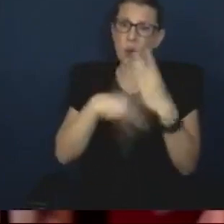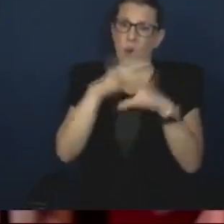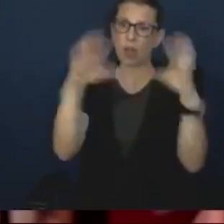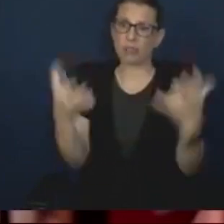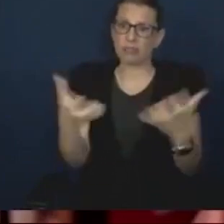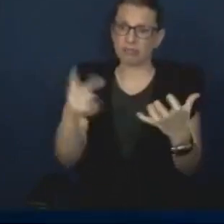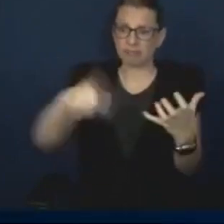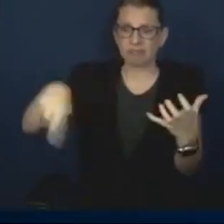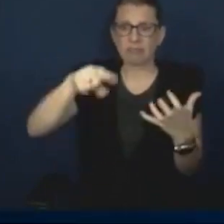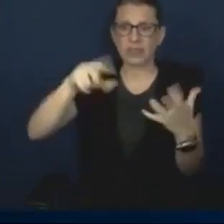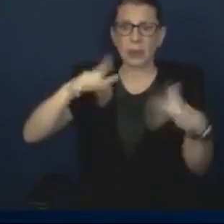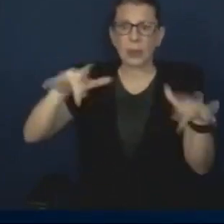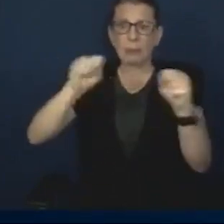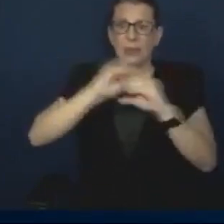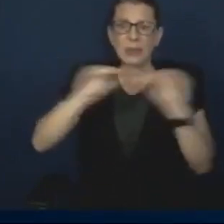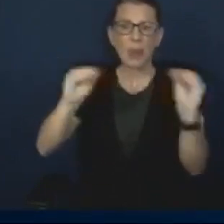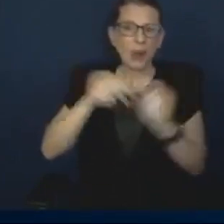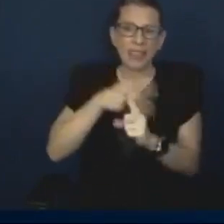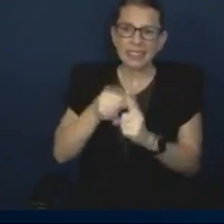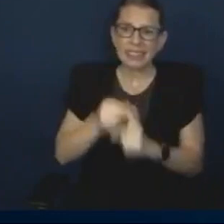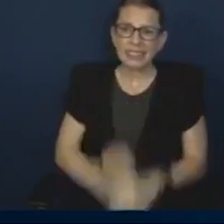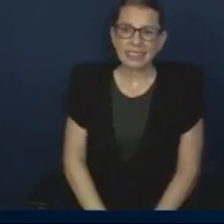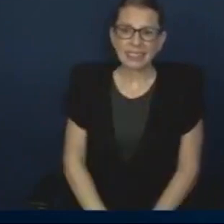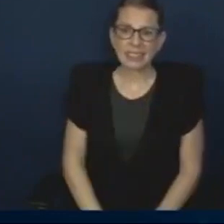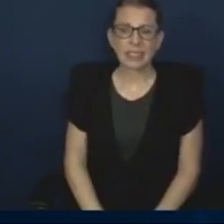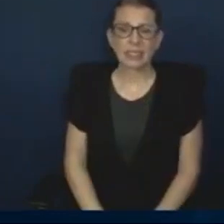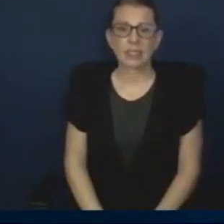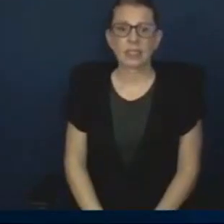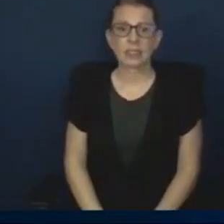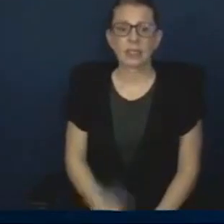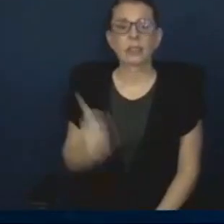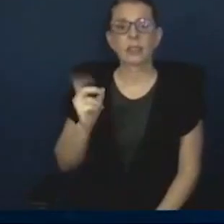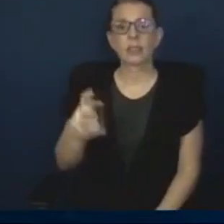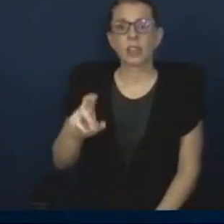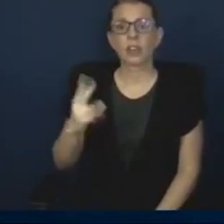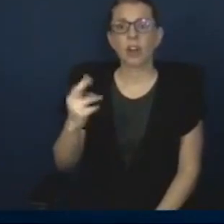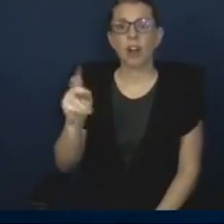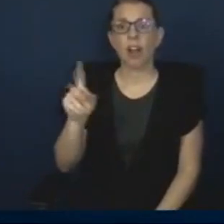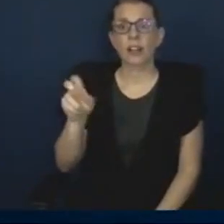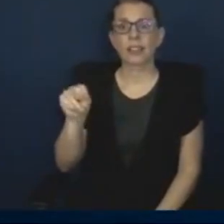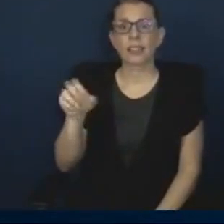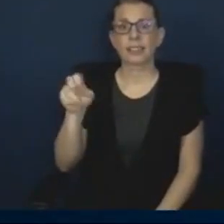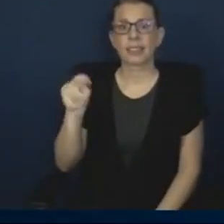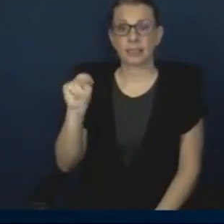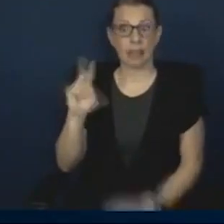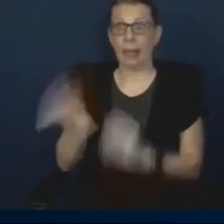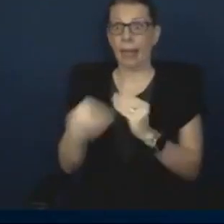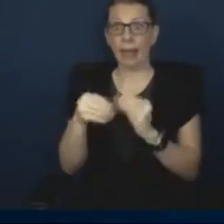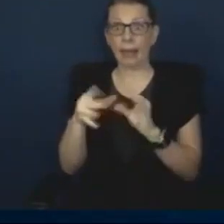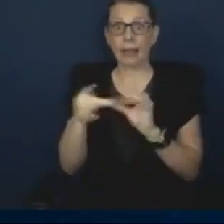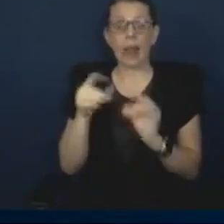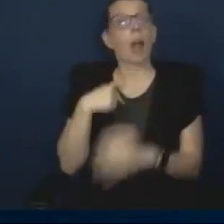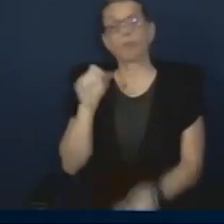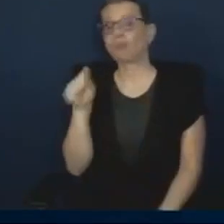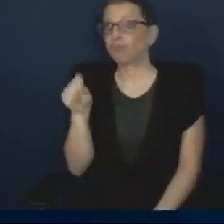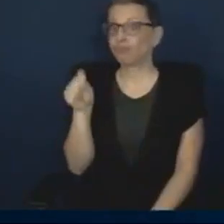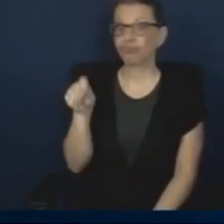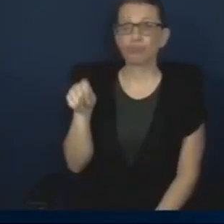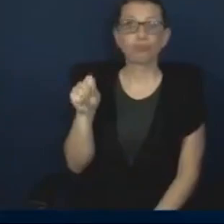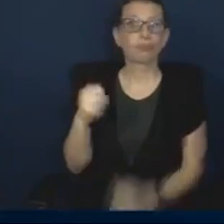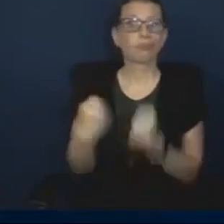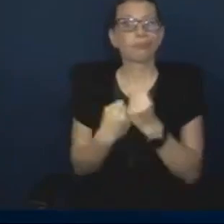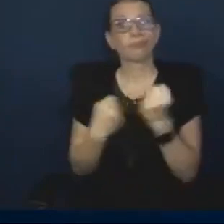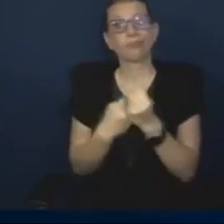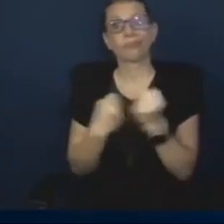vaccines. Dr. Hawkinson, did you have something to add? No, I think. Oh, okay. I thought you were shaking my head. I agree. I think it